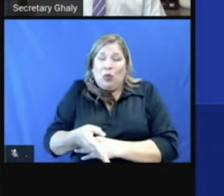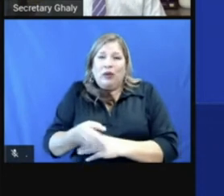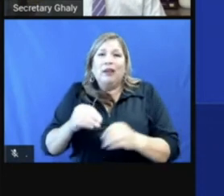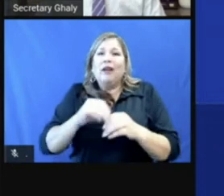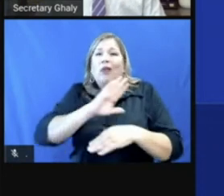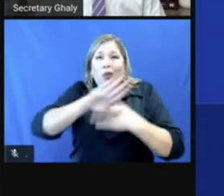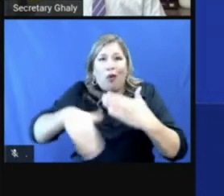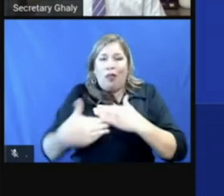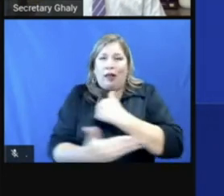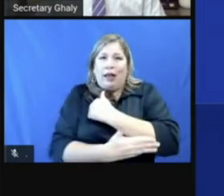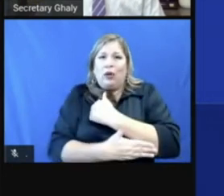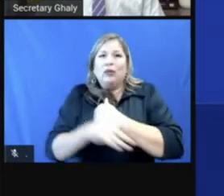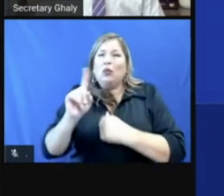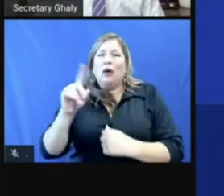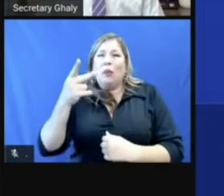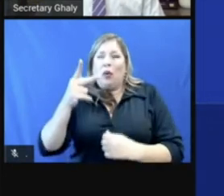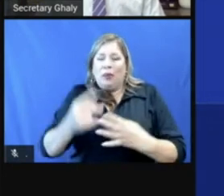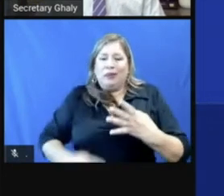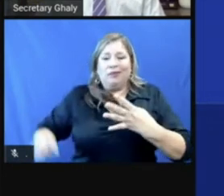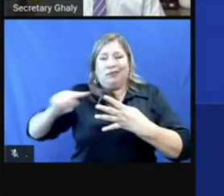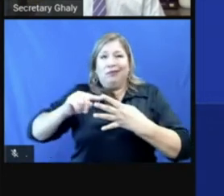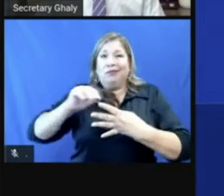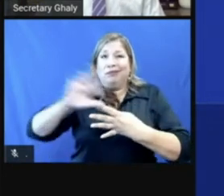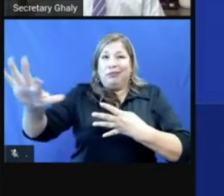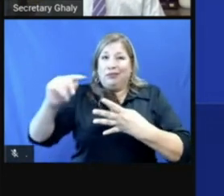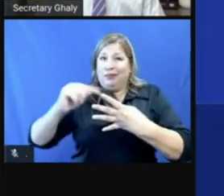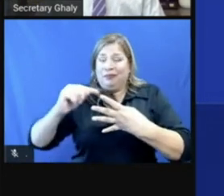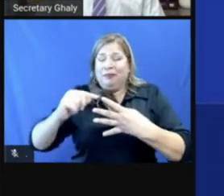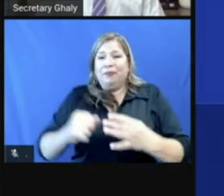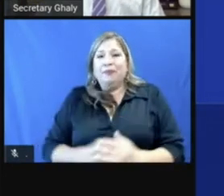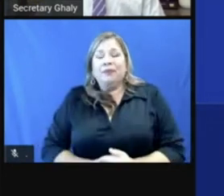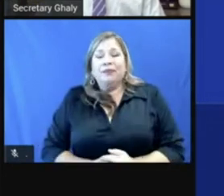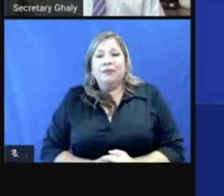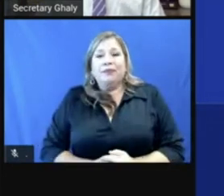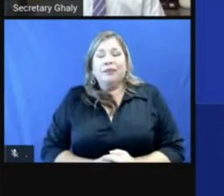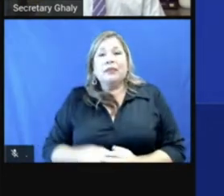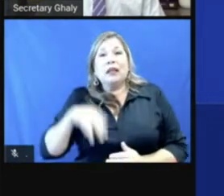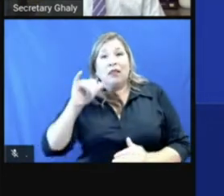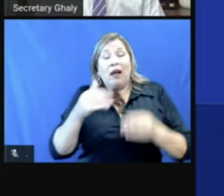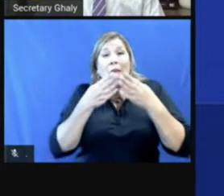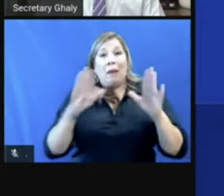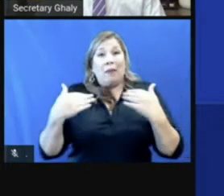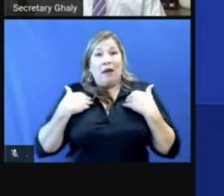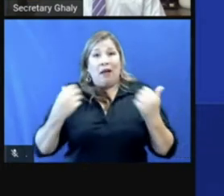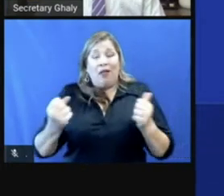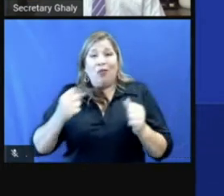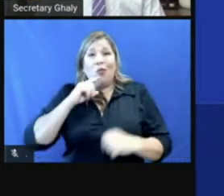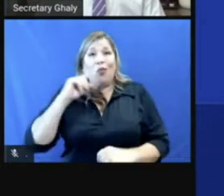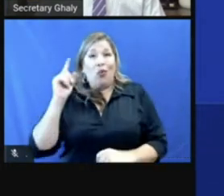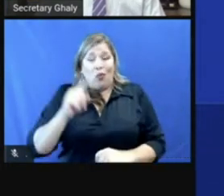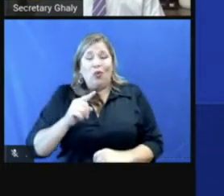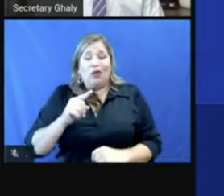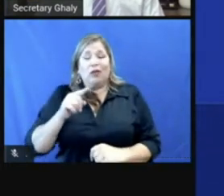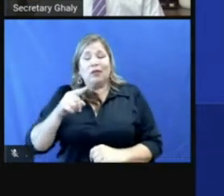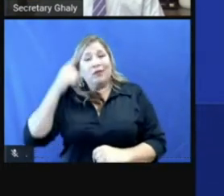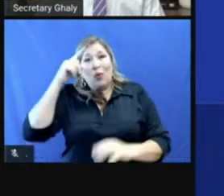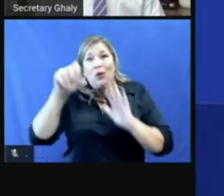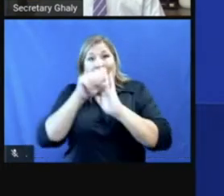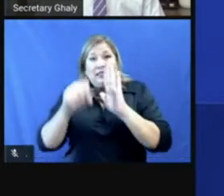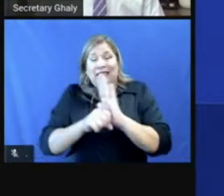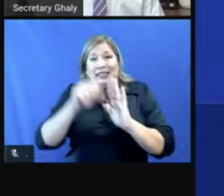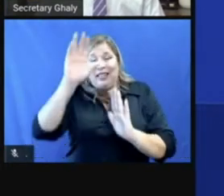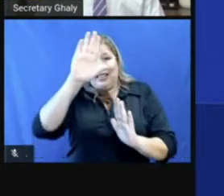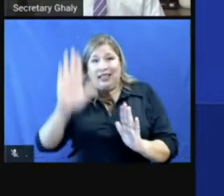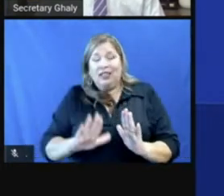counties. This order, this public health order that will be modified at the state level, will be effective